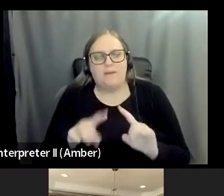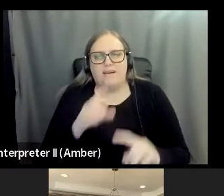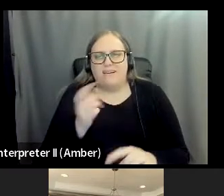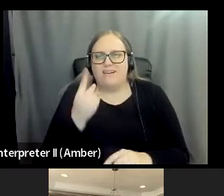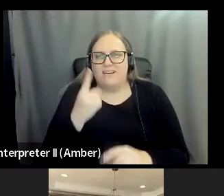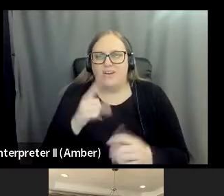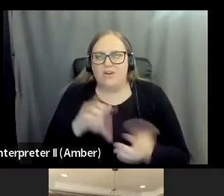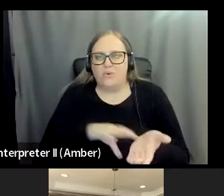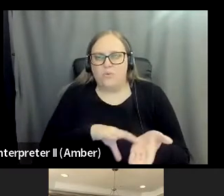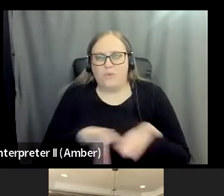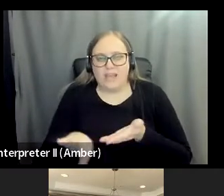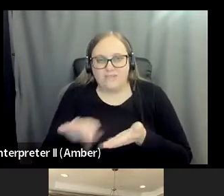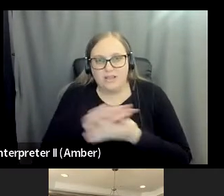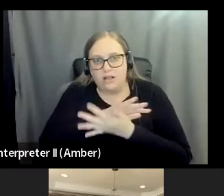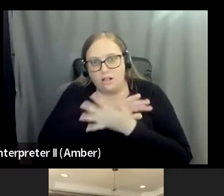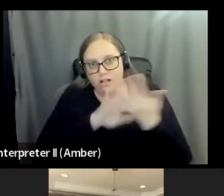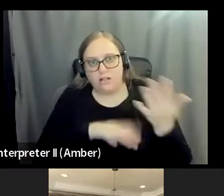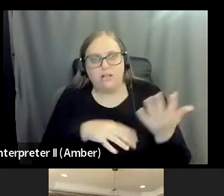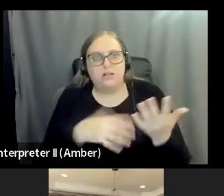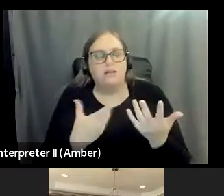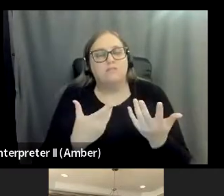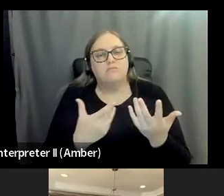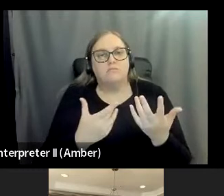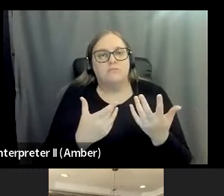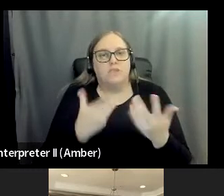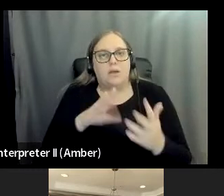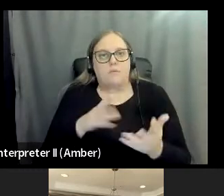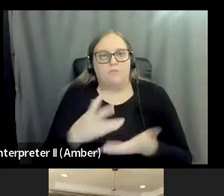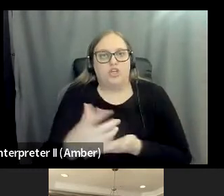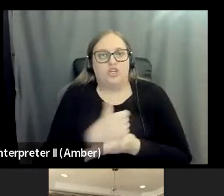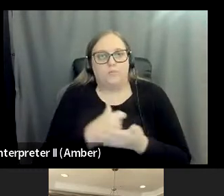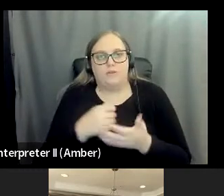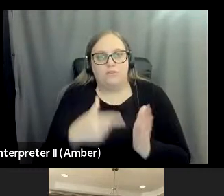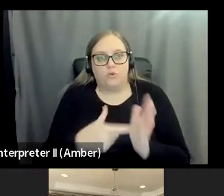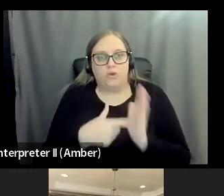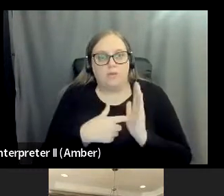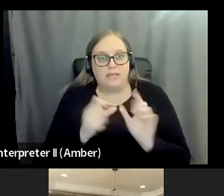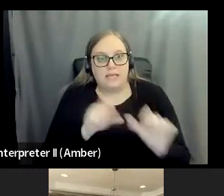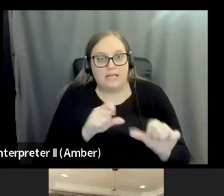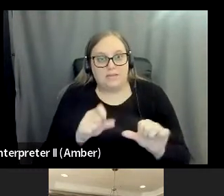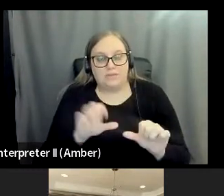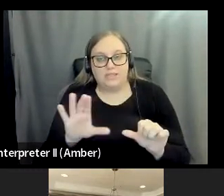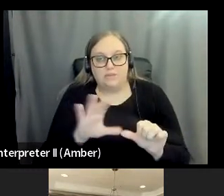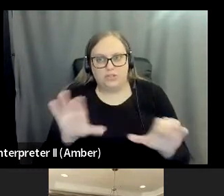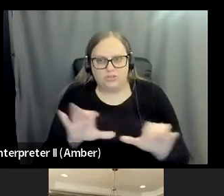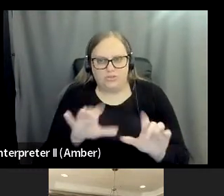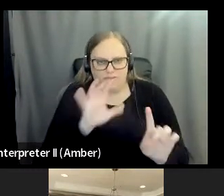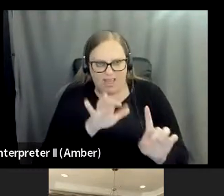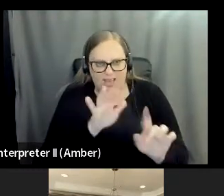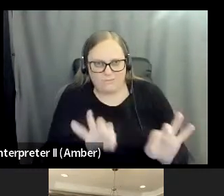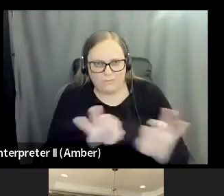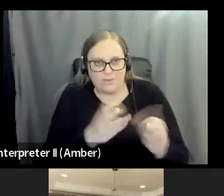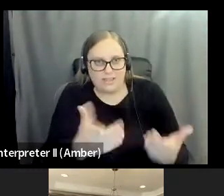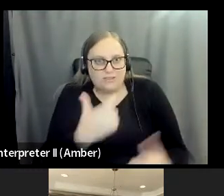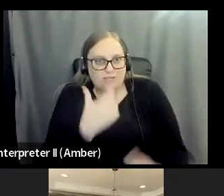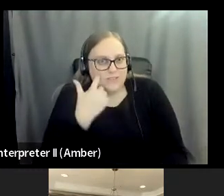the procurement requirements enables them to do the key thing that you were talking about.